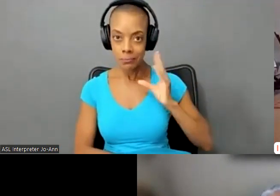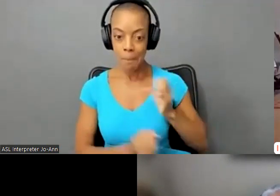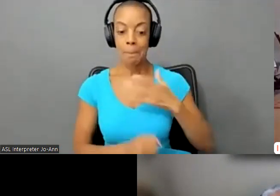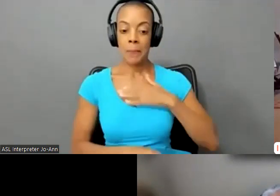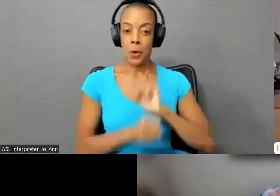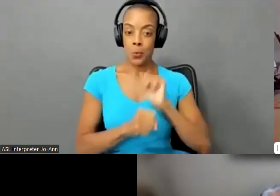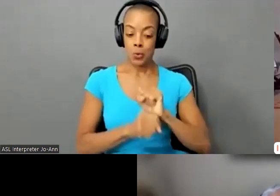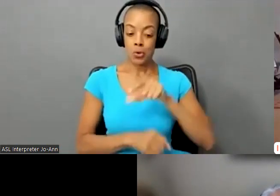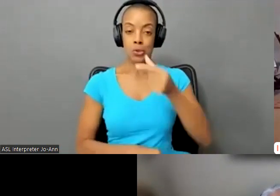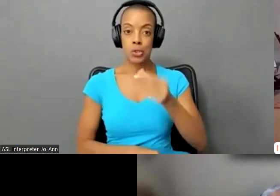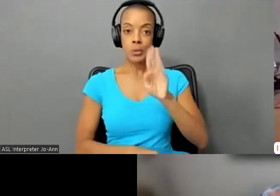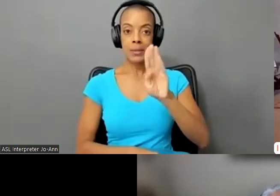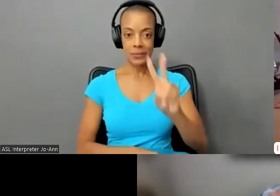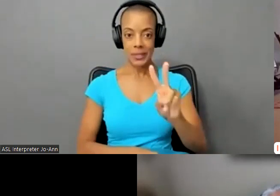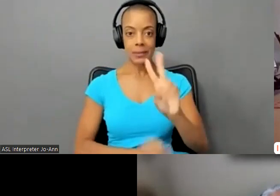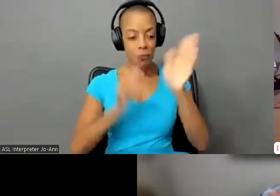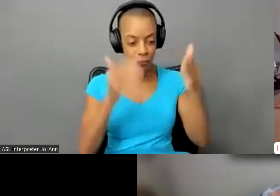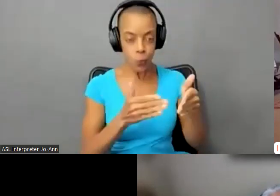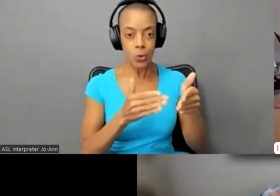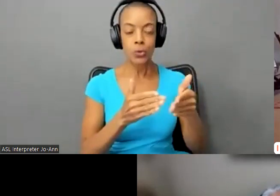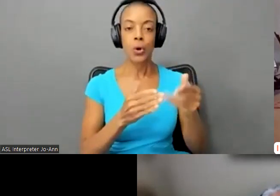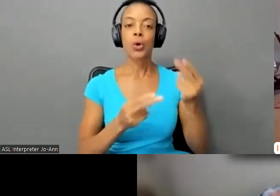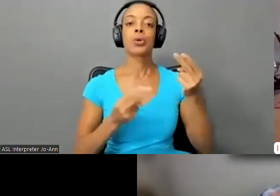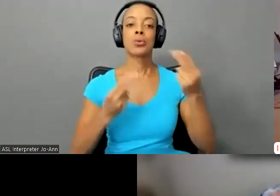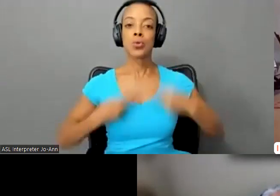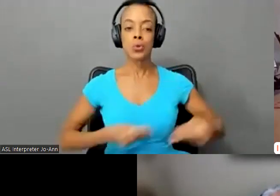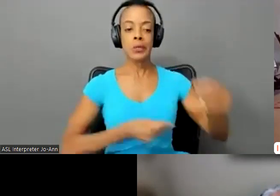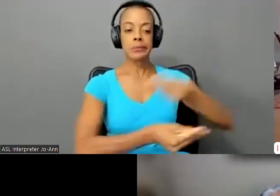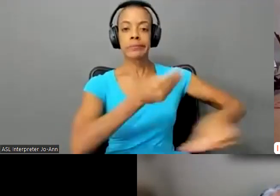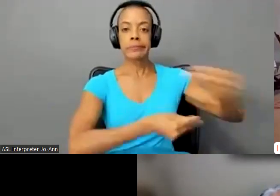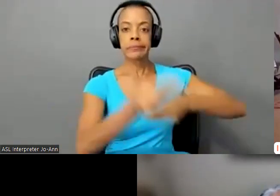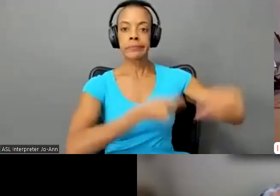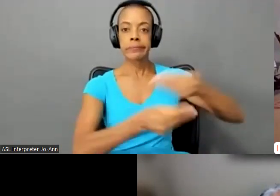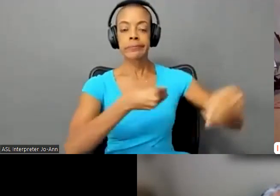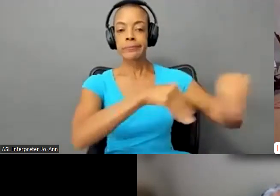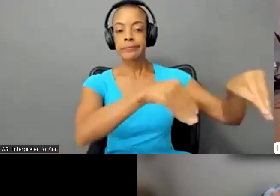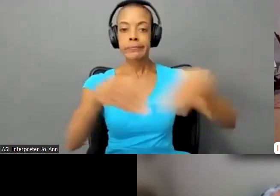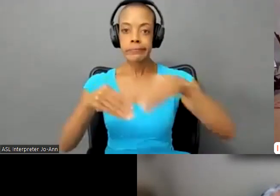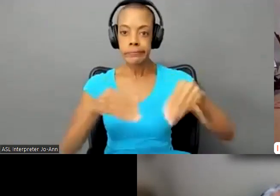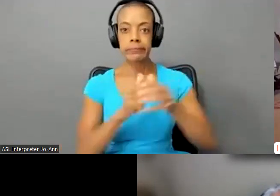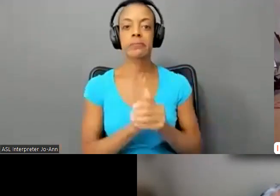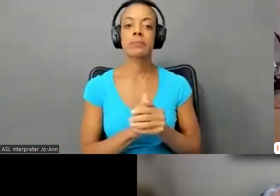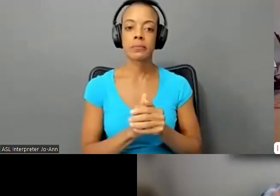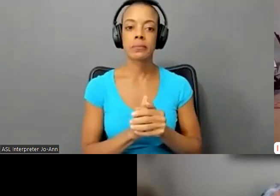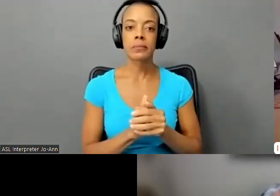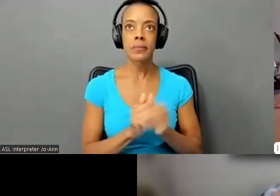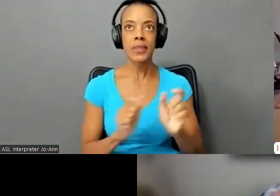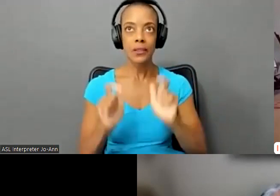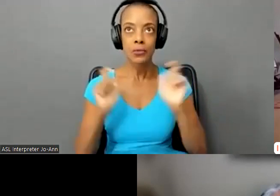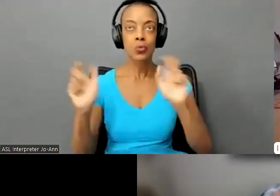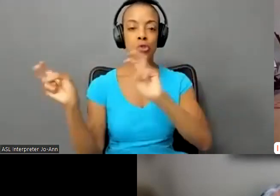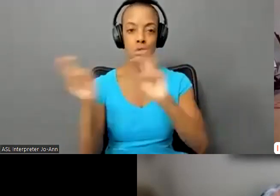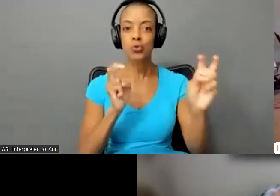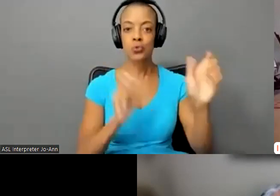has really focused on human trafficking, sex trafficking, MMIWG issues for folks who are being